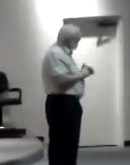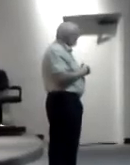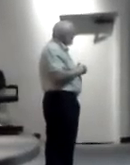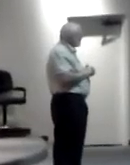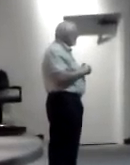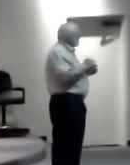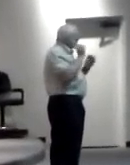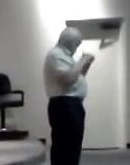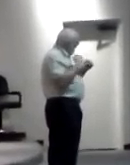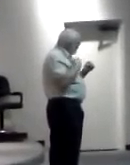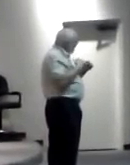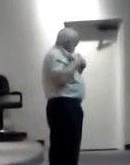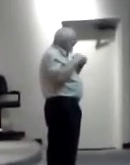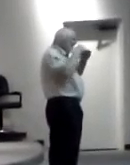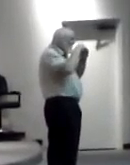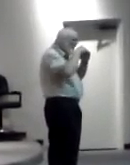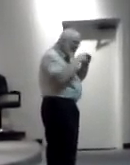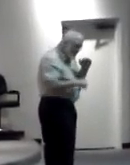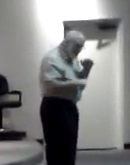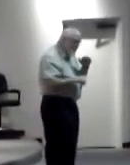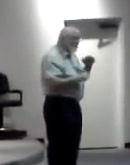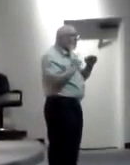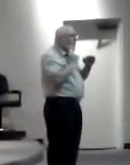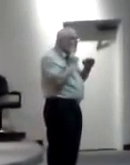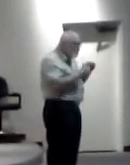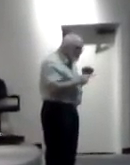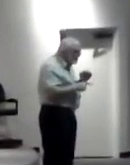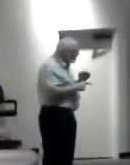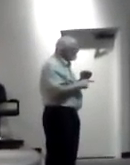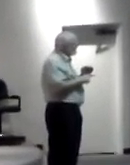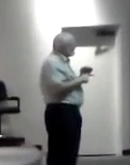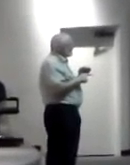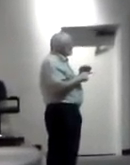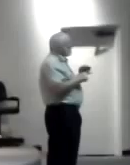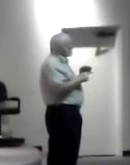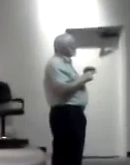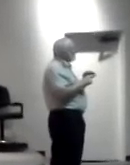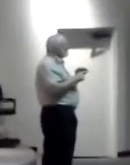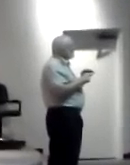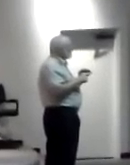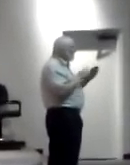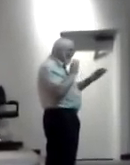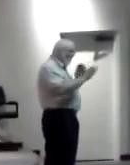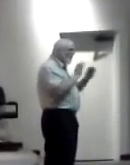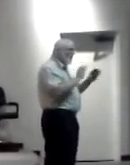Can we engage in real life stuff